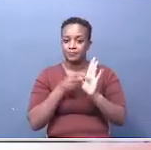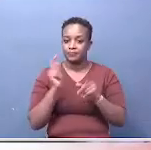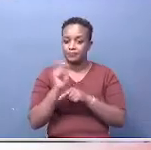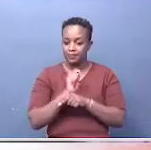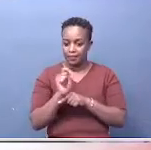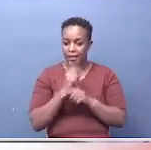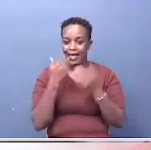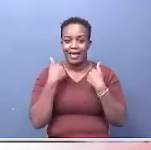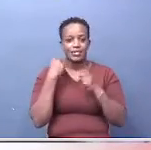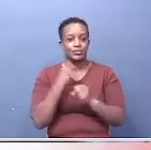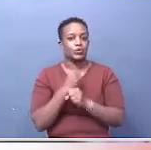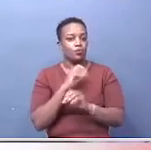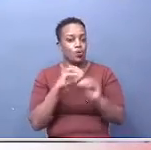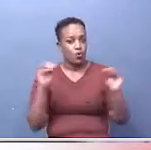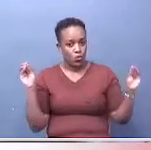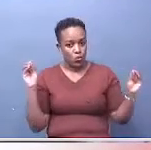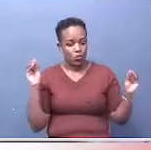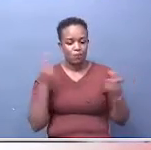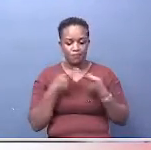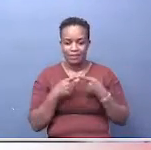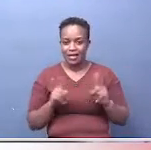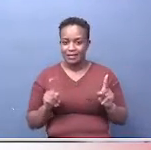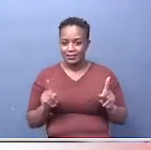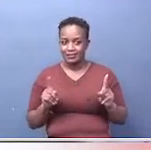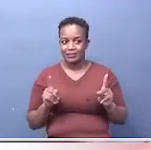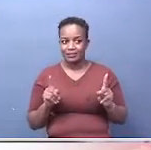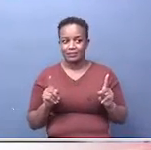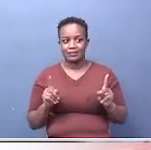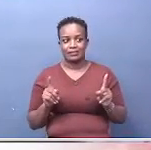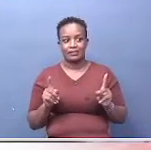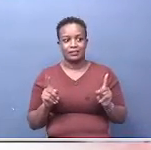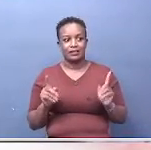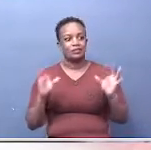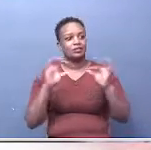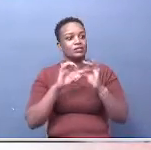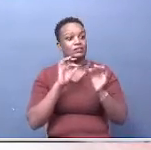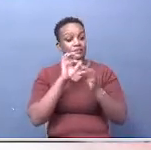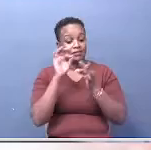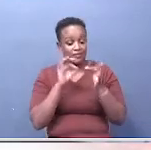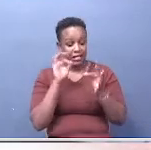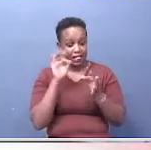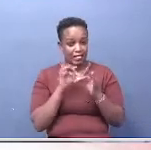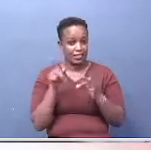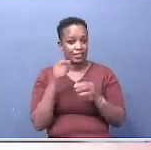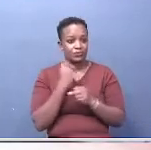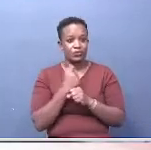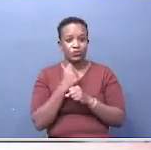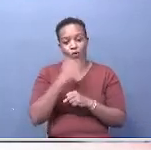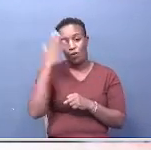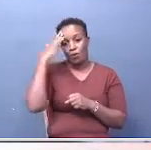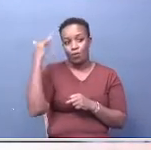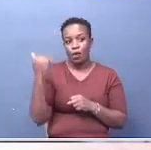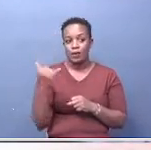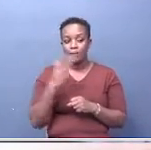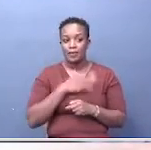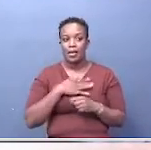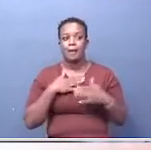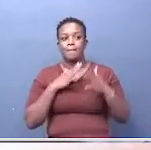have any job, yeah. But then, like, I joined it specifically also because it's my